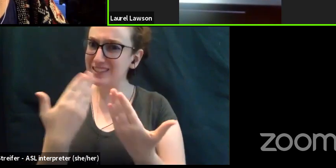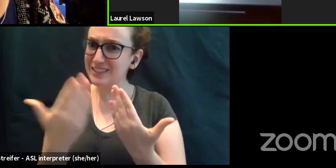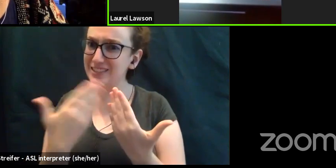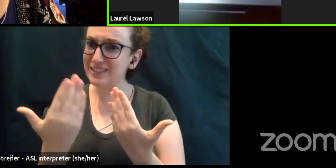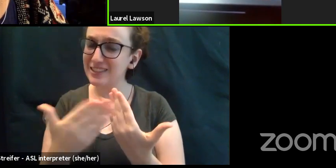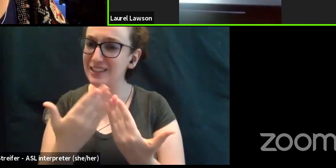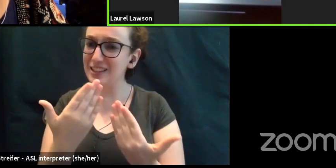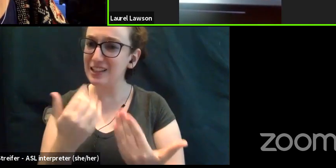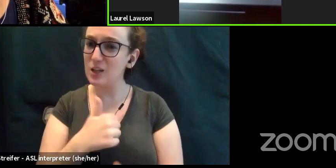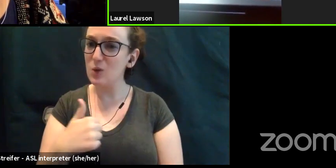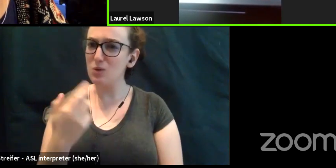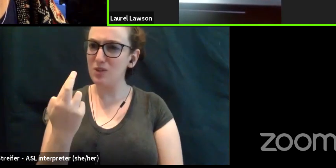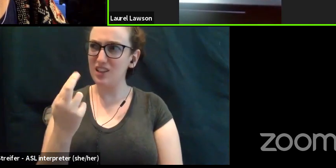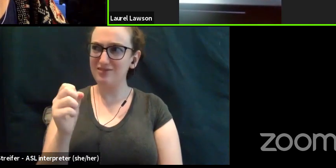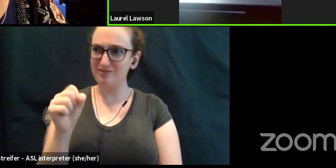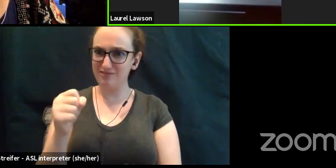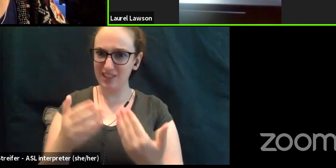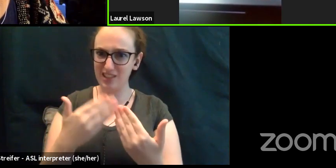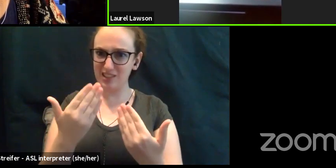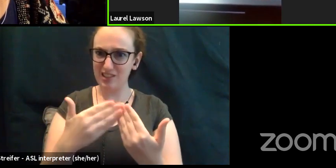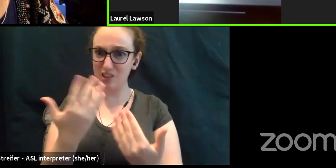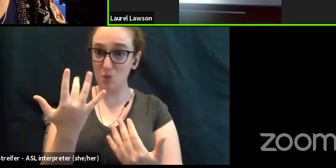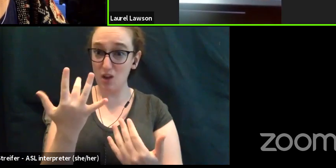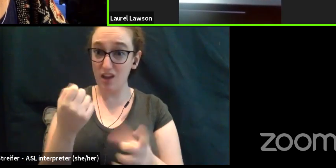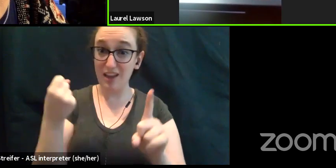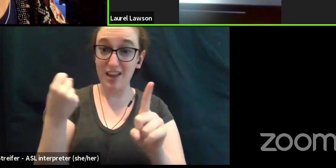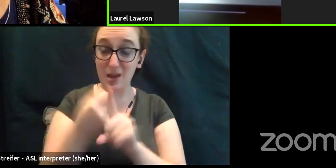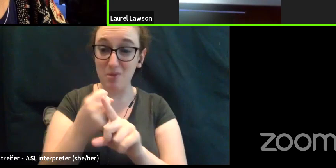after all, but because it affected non-disabled people.